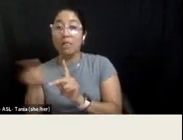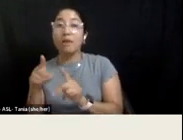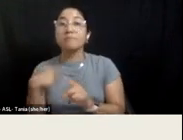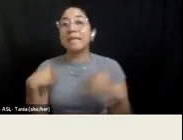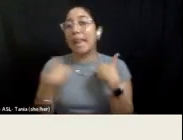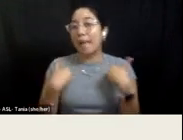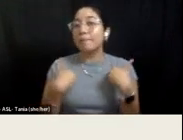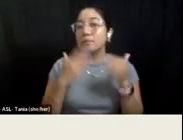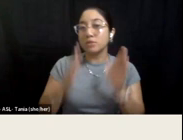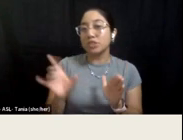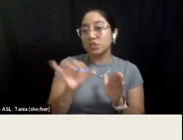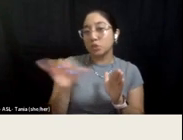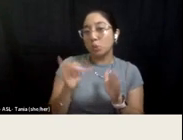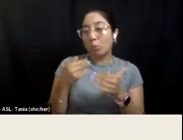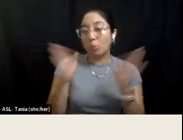for the Q&A.